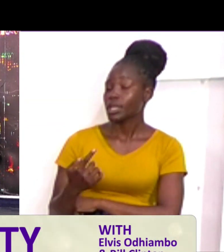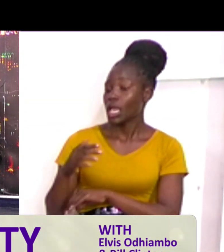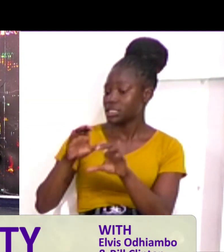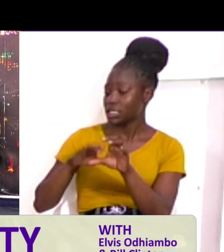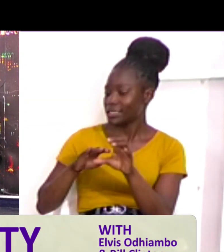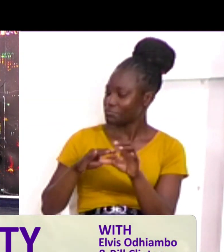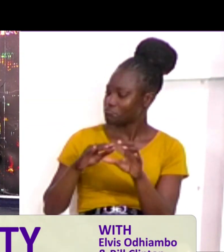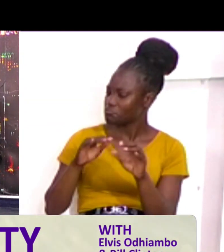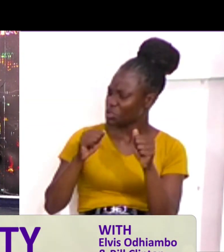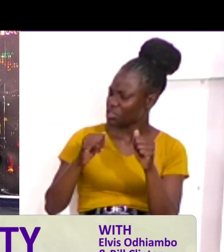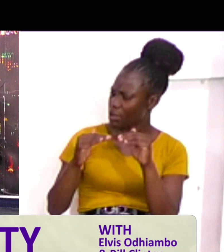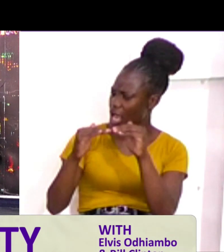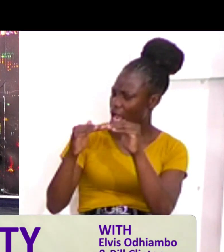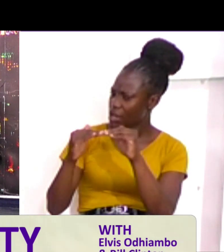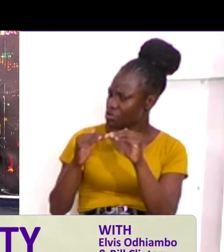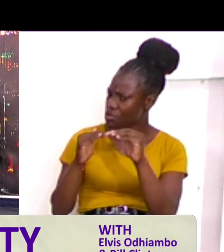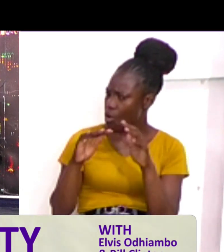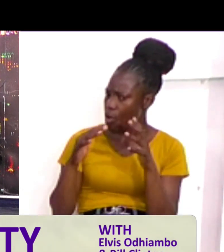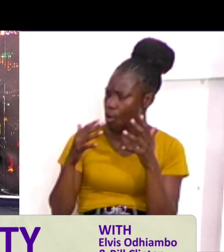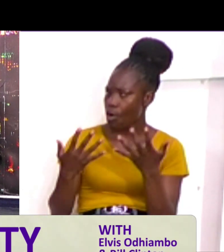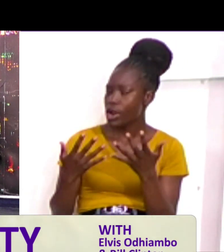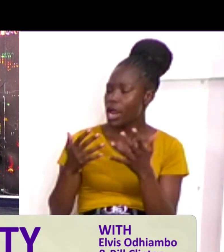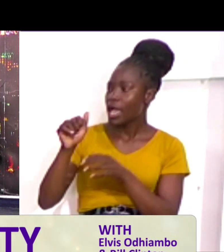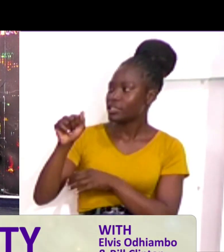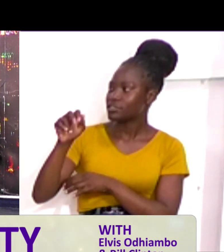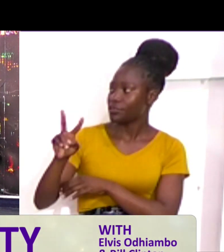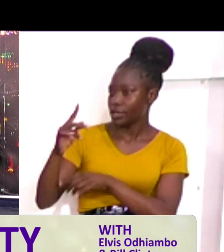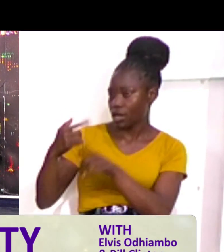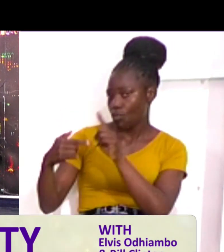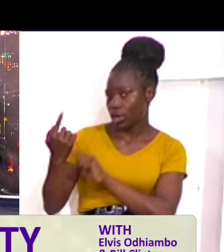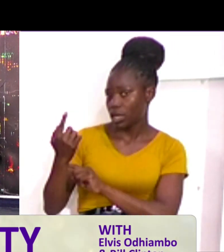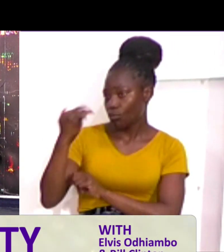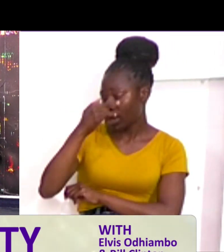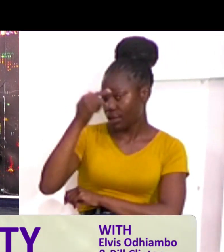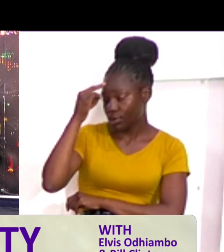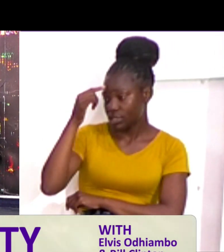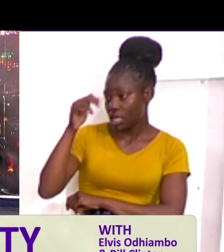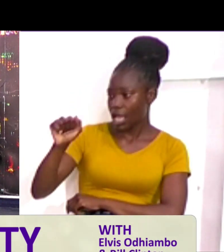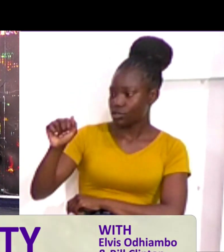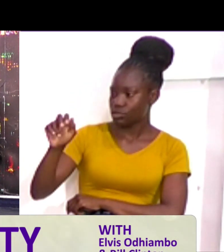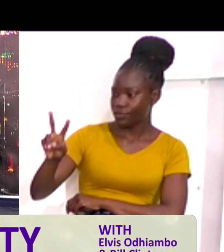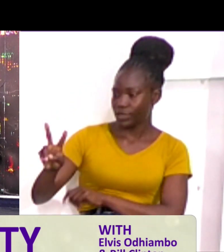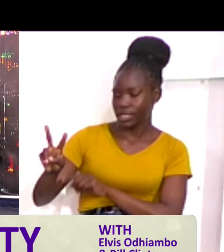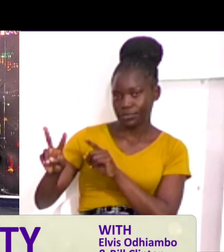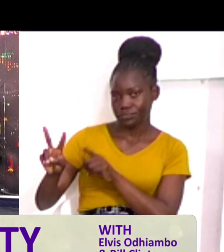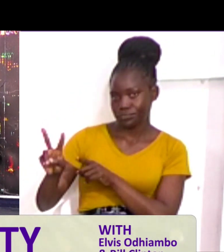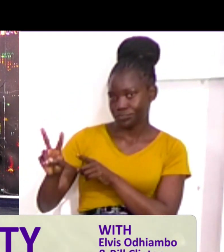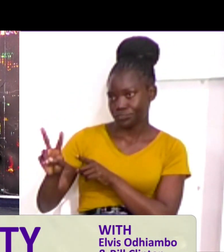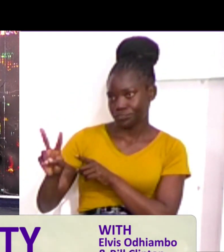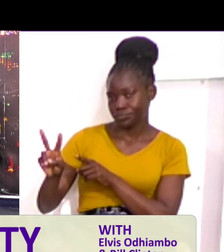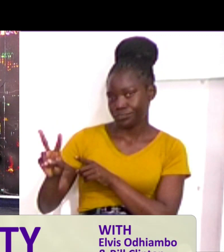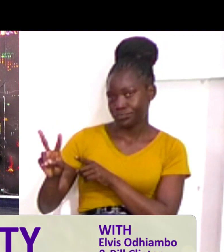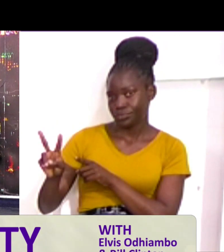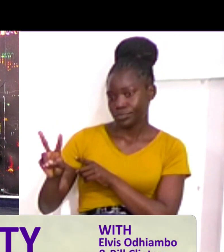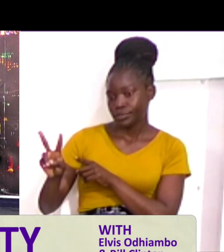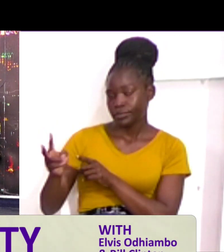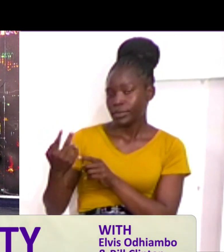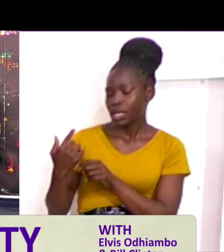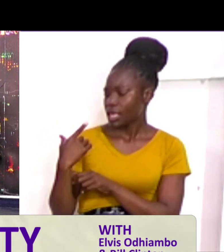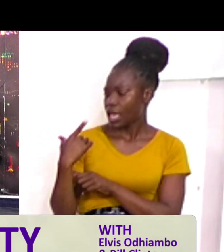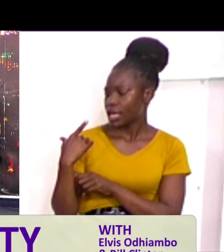either a draw or Aston Villa win, because Aston Villa, you see, their